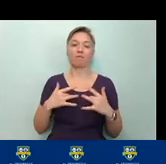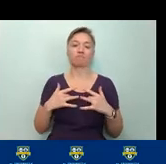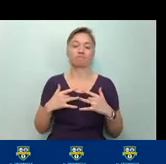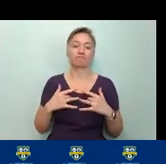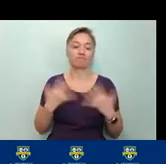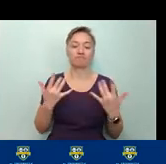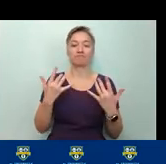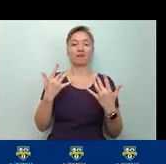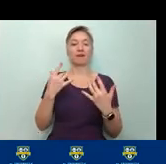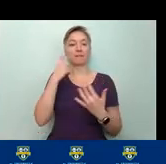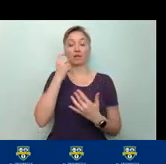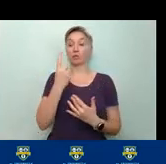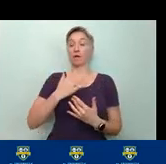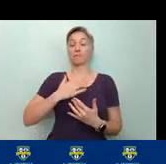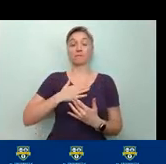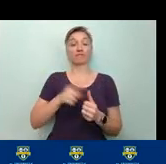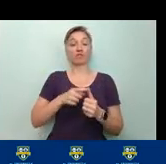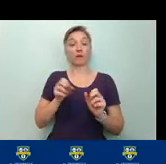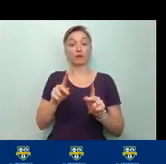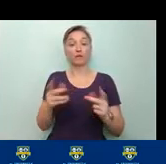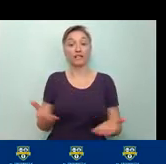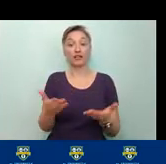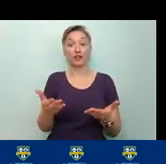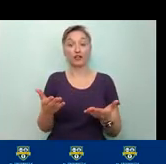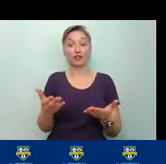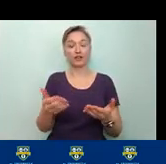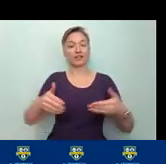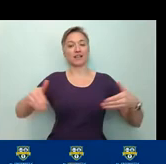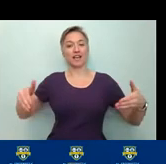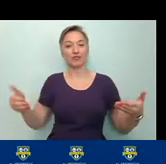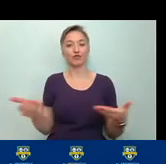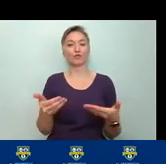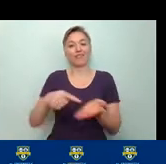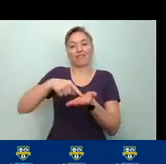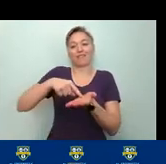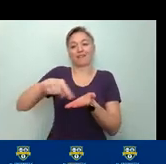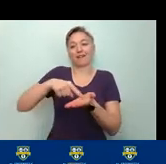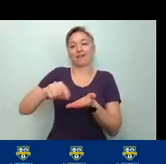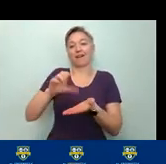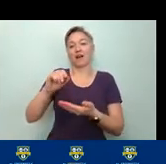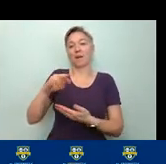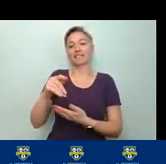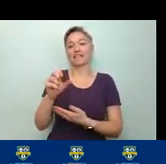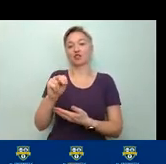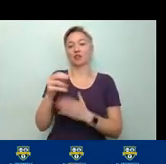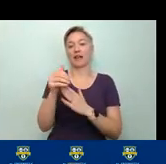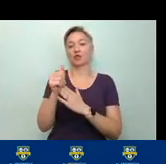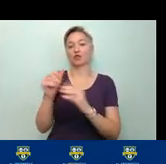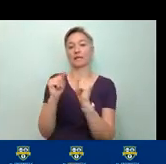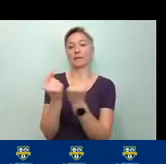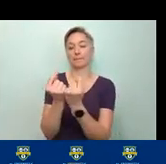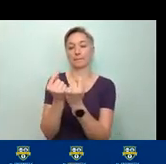to introduce the compensation leadership team who are going to talk with you about the Career